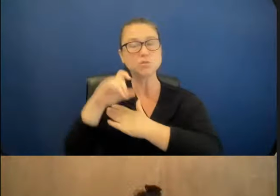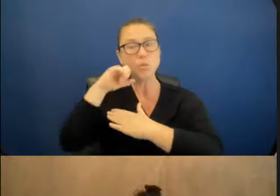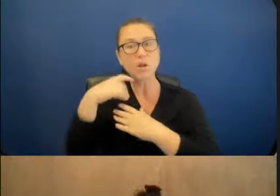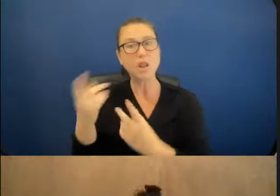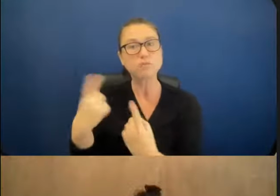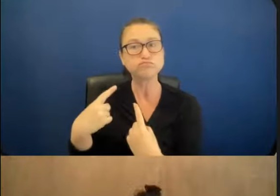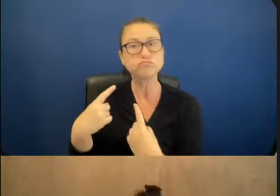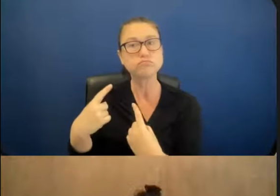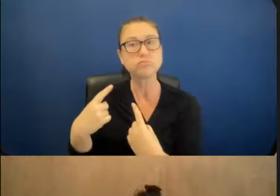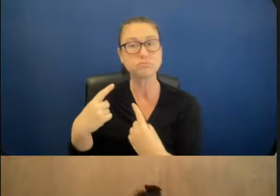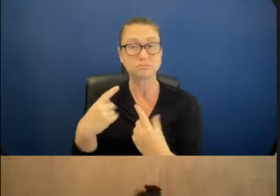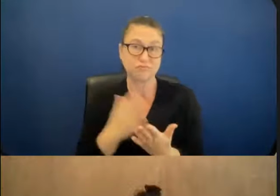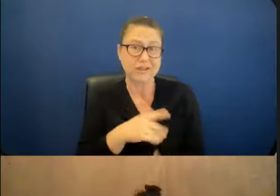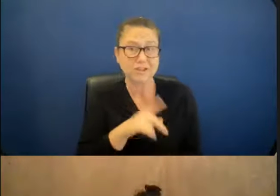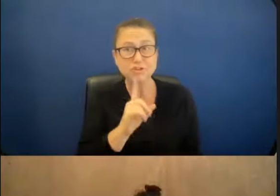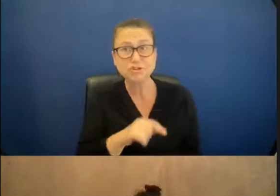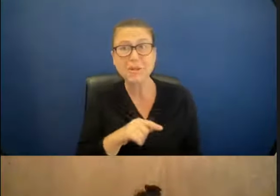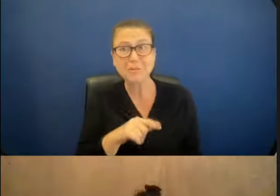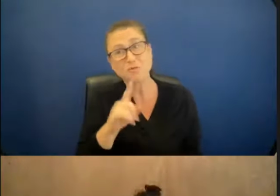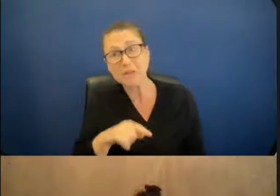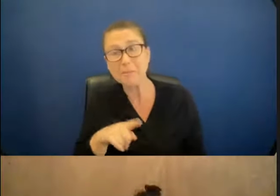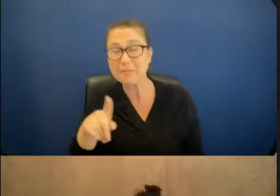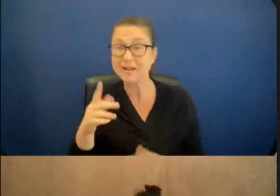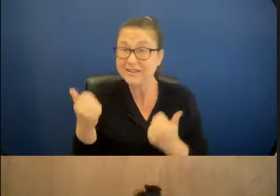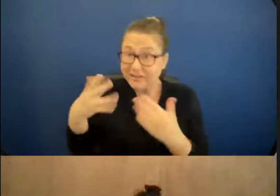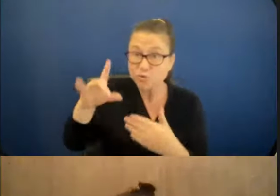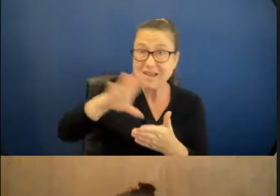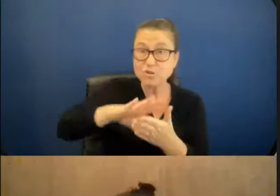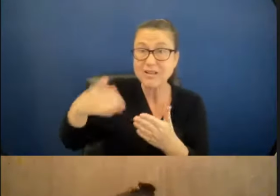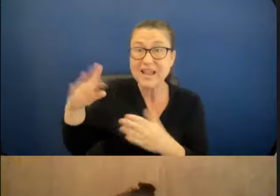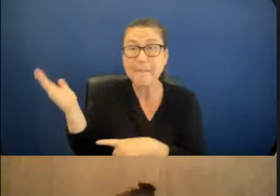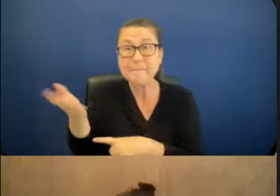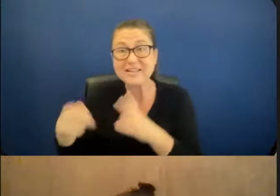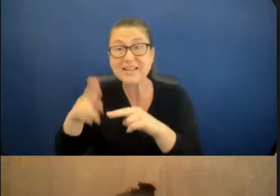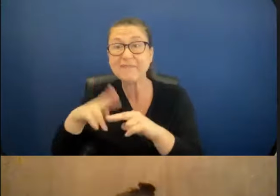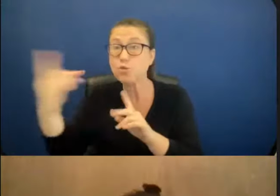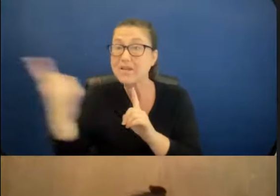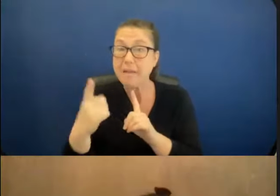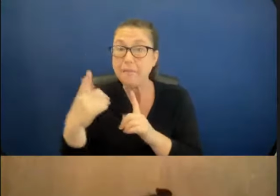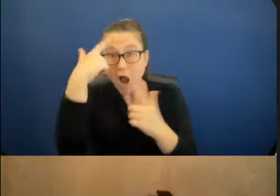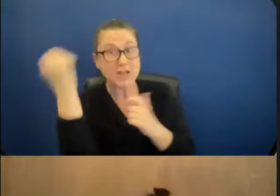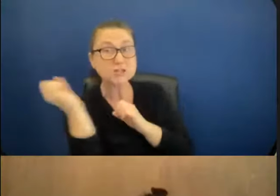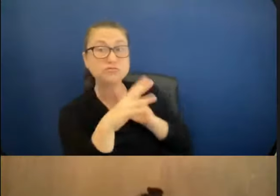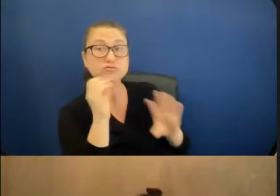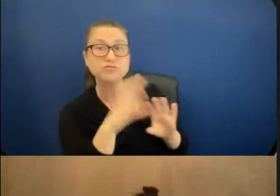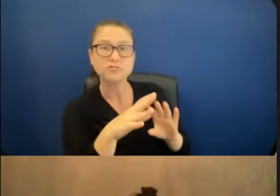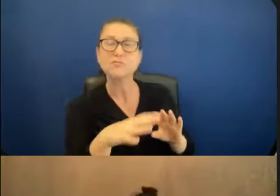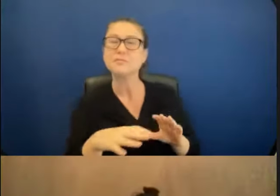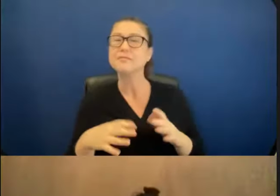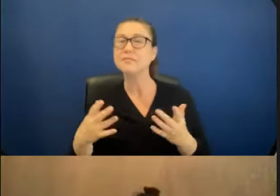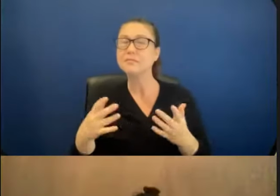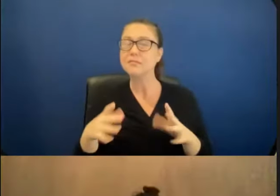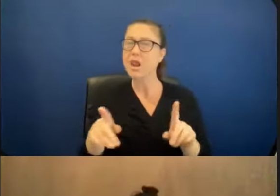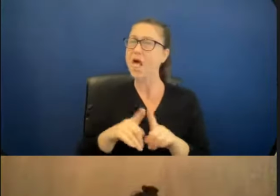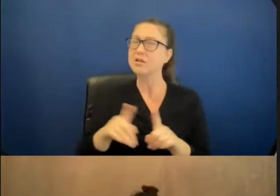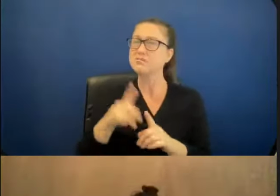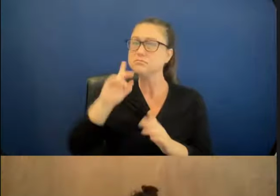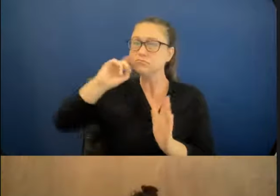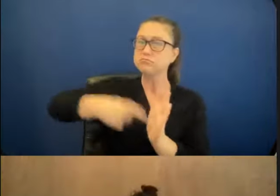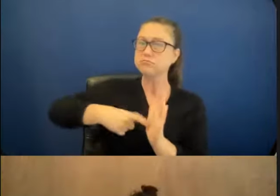cheap, cheap, cheap consultant, but, um, An honorarium. An honorarium. We're going to pay you to come